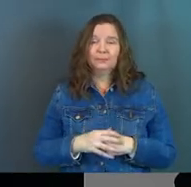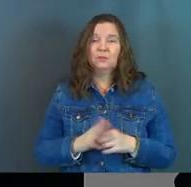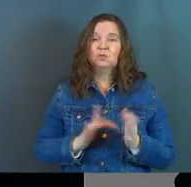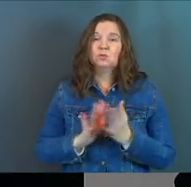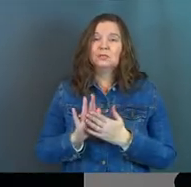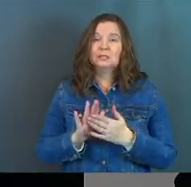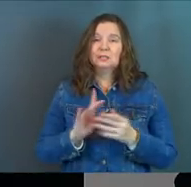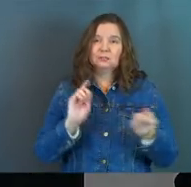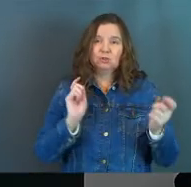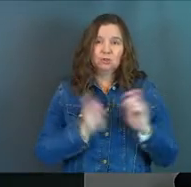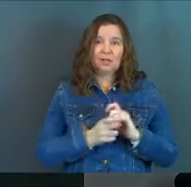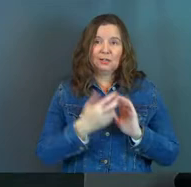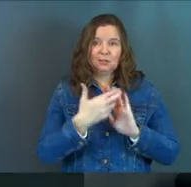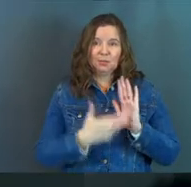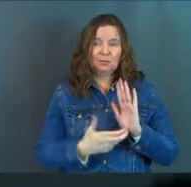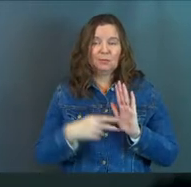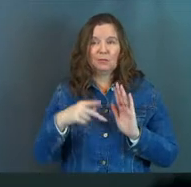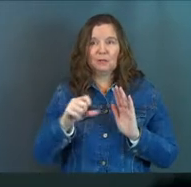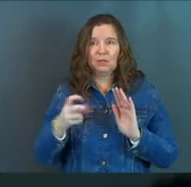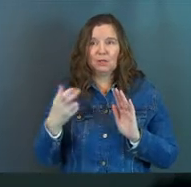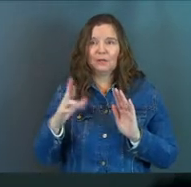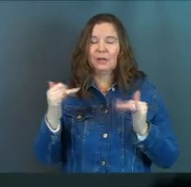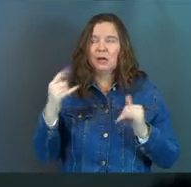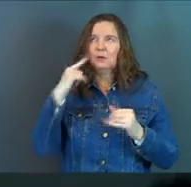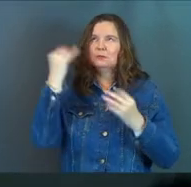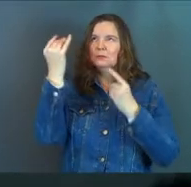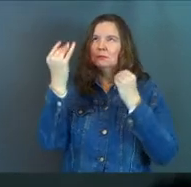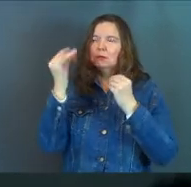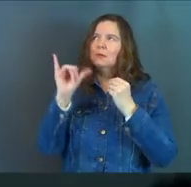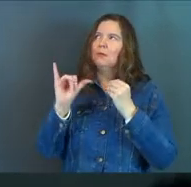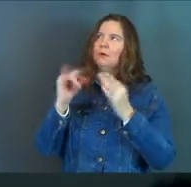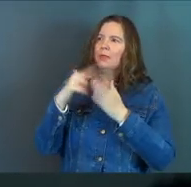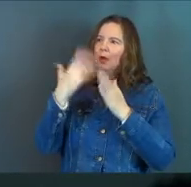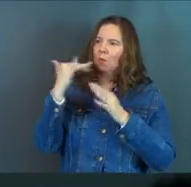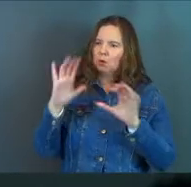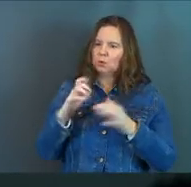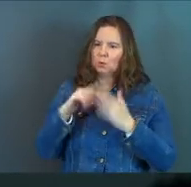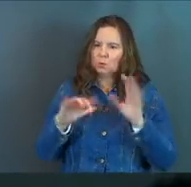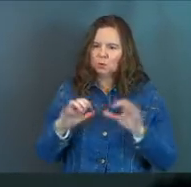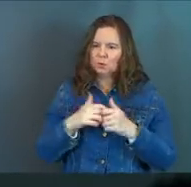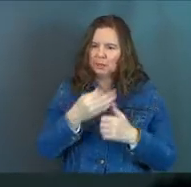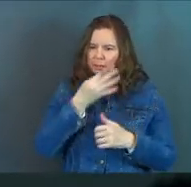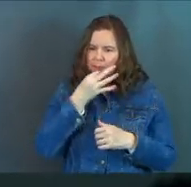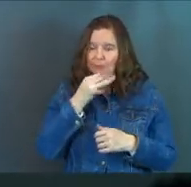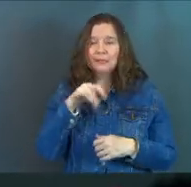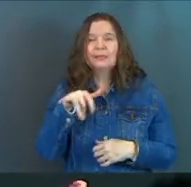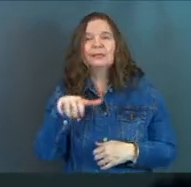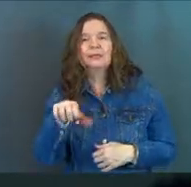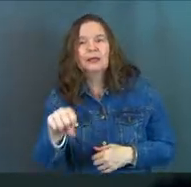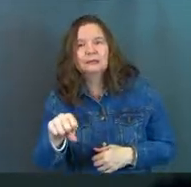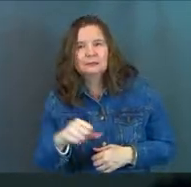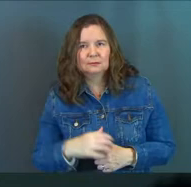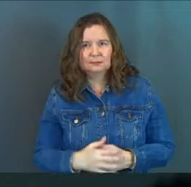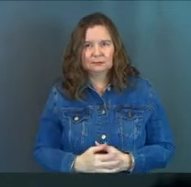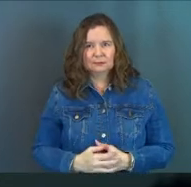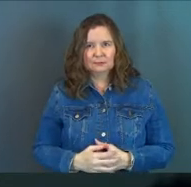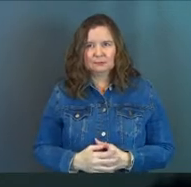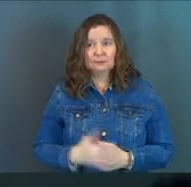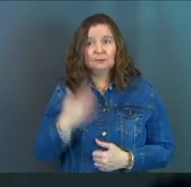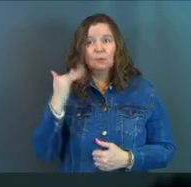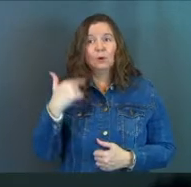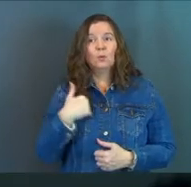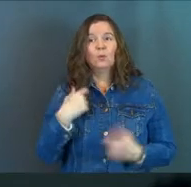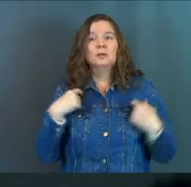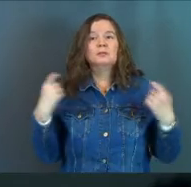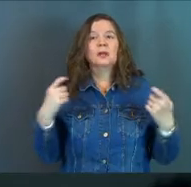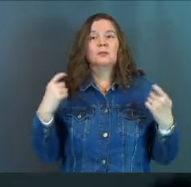Jesus redefines the Passover meal. Now you're starting to think it's like, oh, that's why we do what we do in communion. Yes. It's because